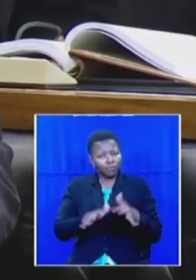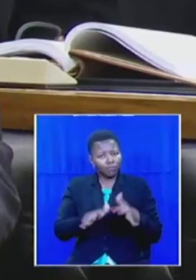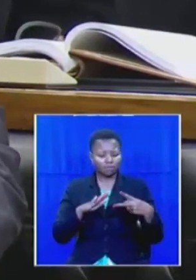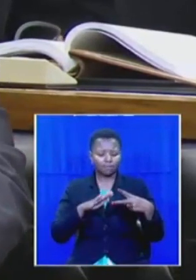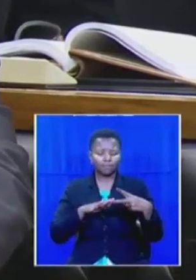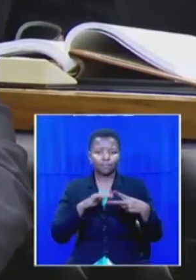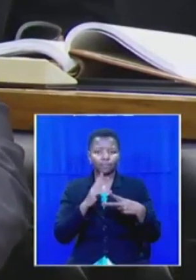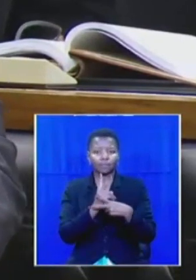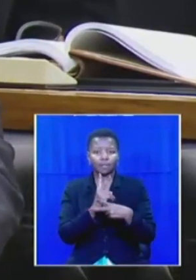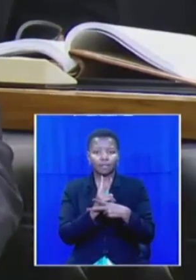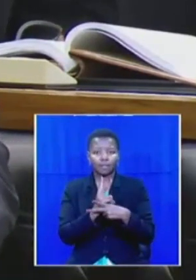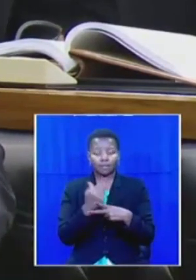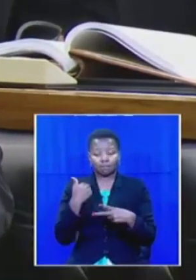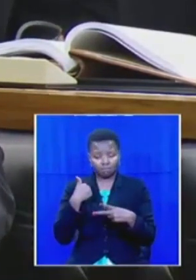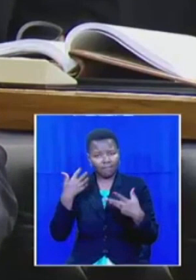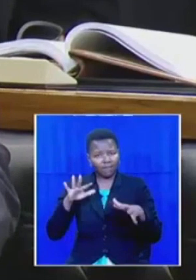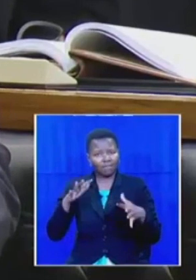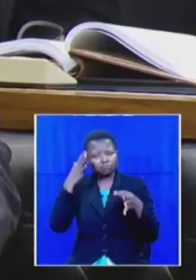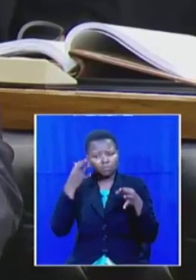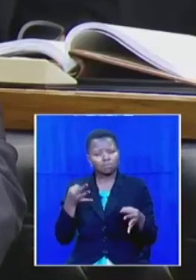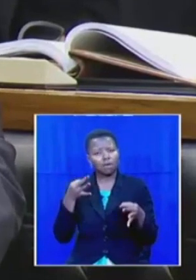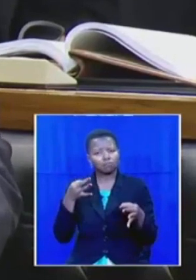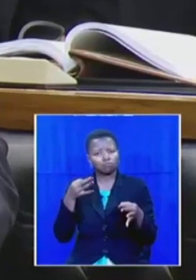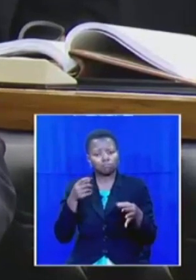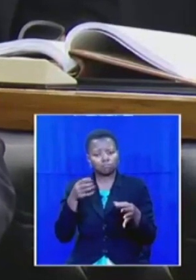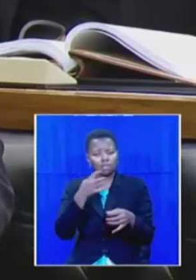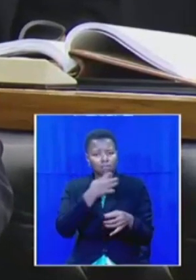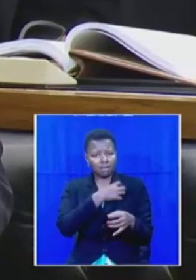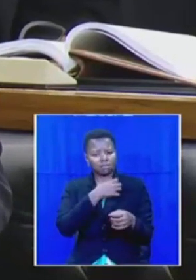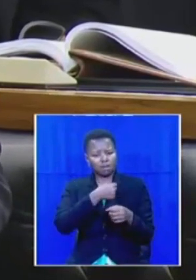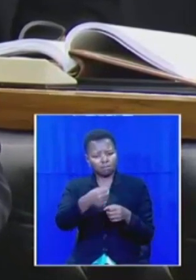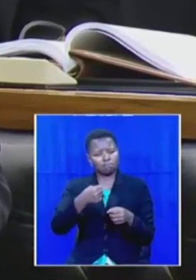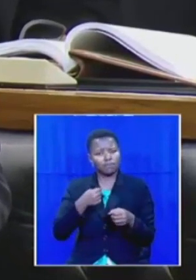to remove ministers at different times.